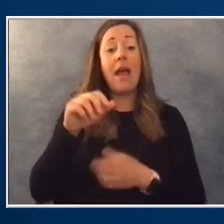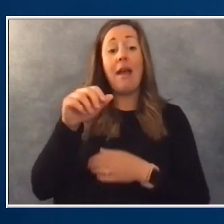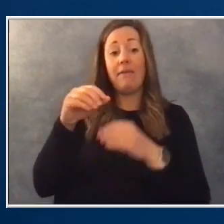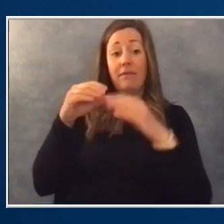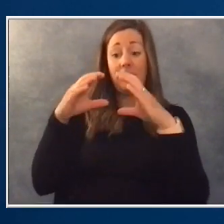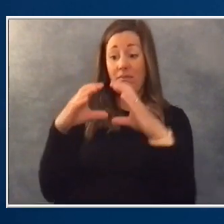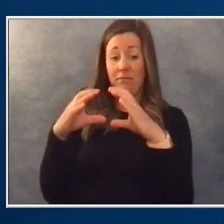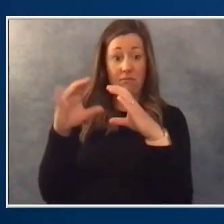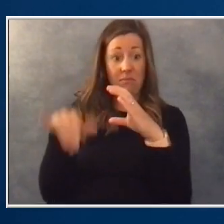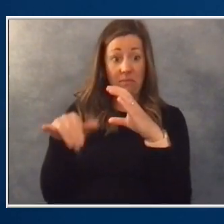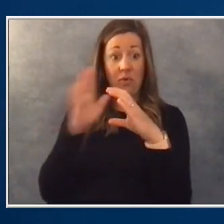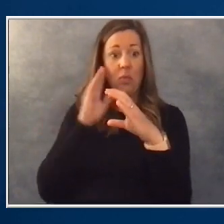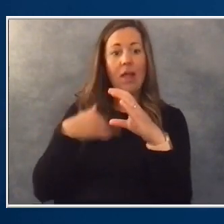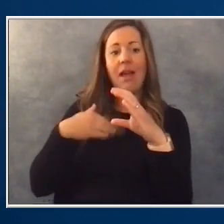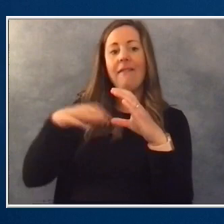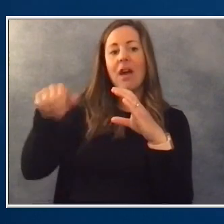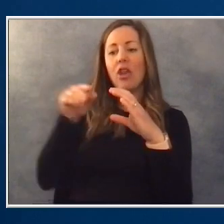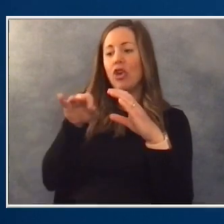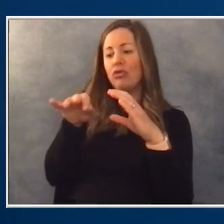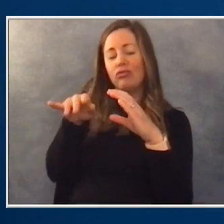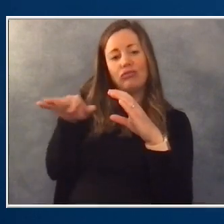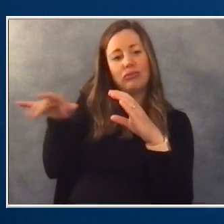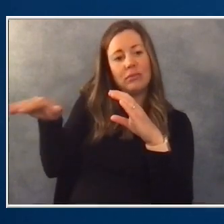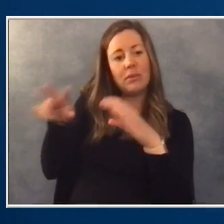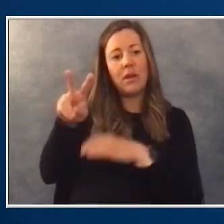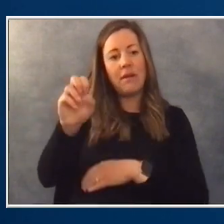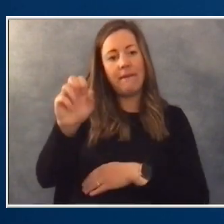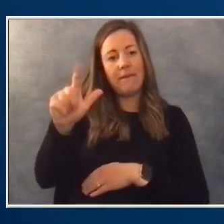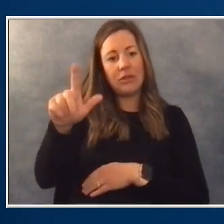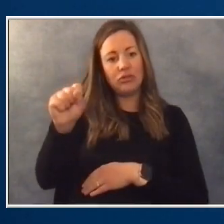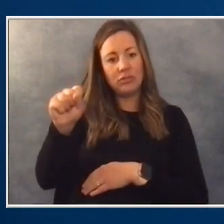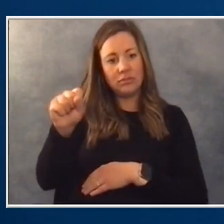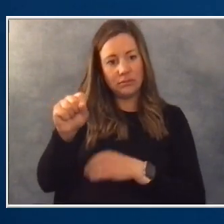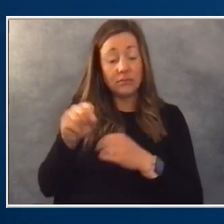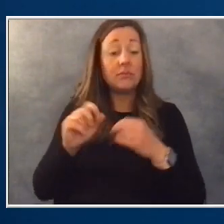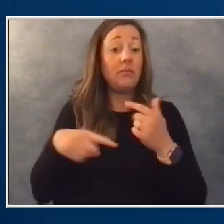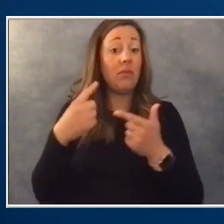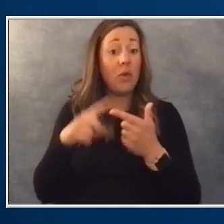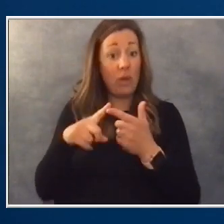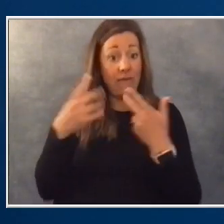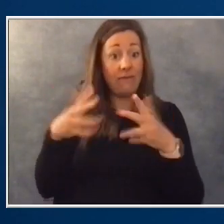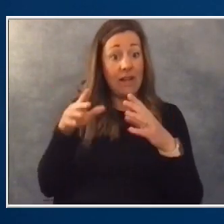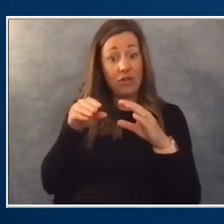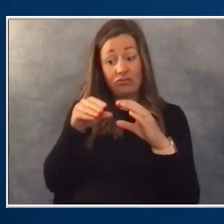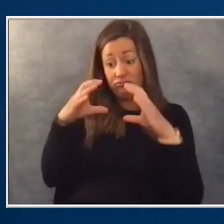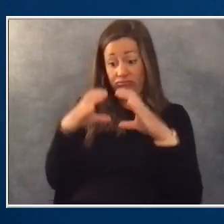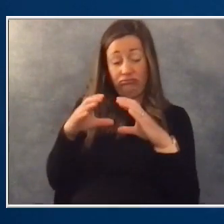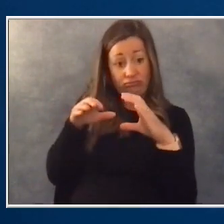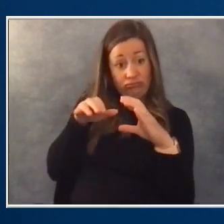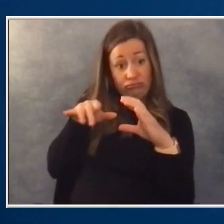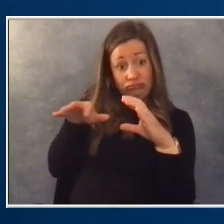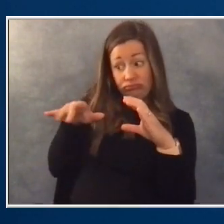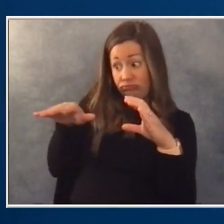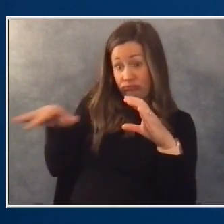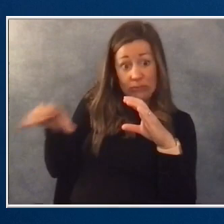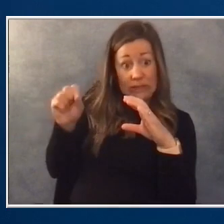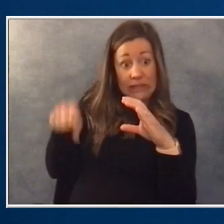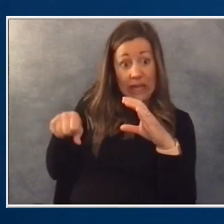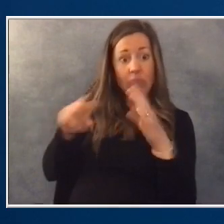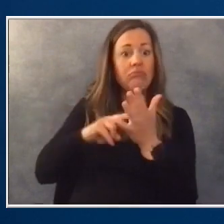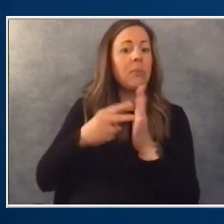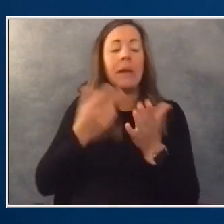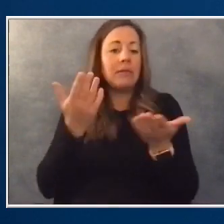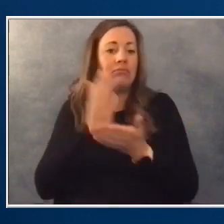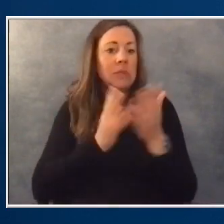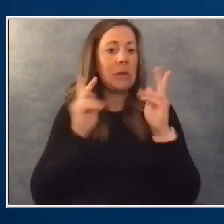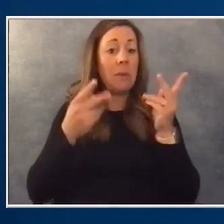blocked. And then once it occludes, they don't necessarily have a heart attack. They may just not, some people don't even know any different. They